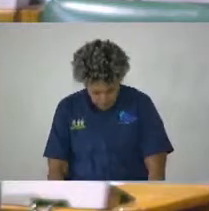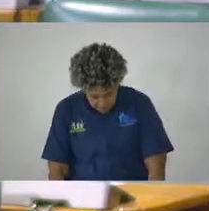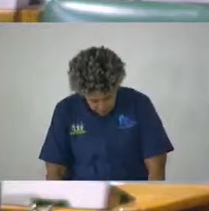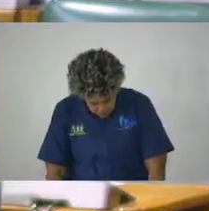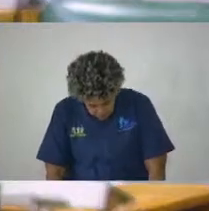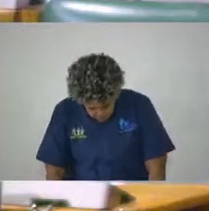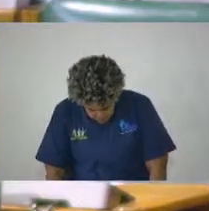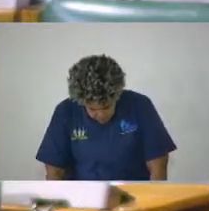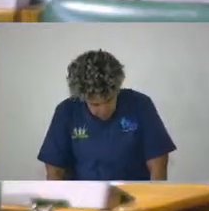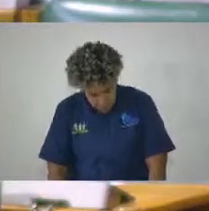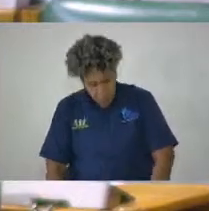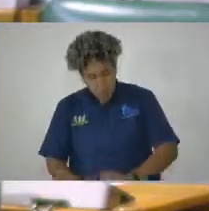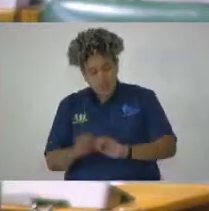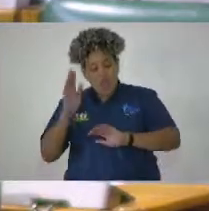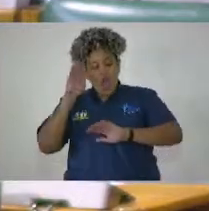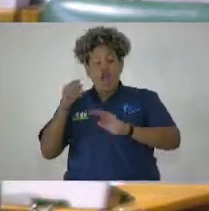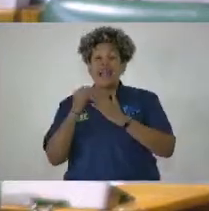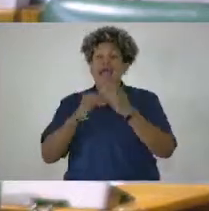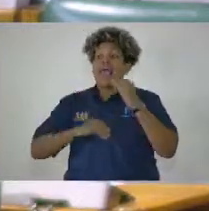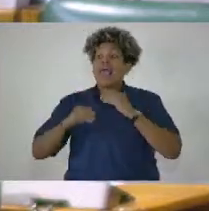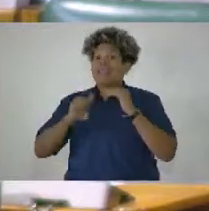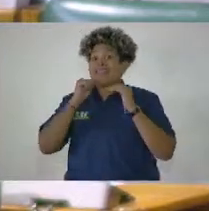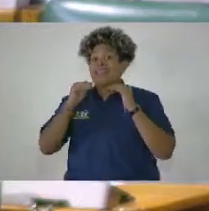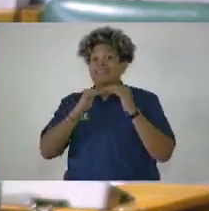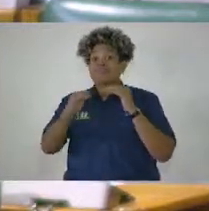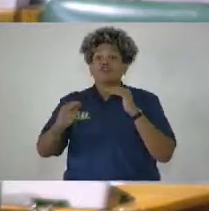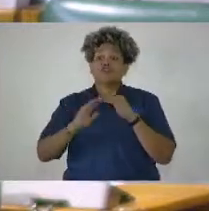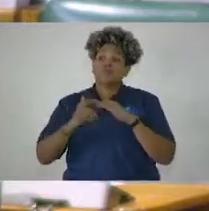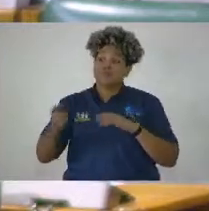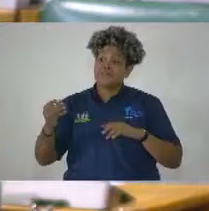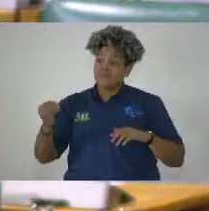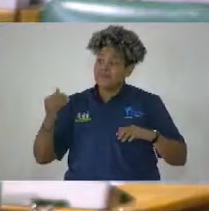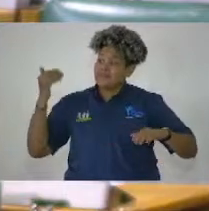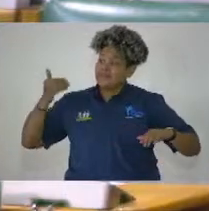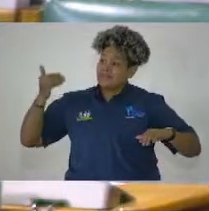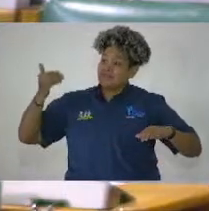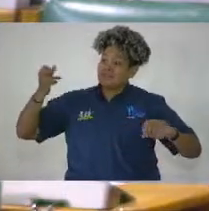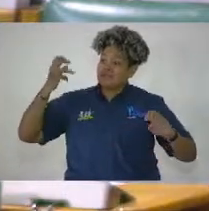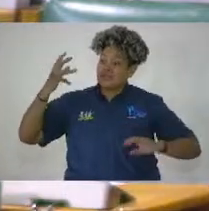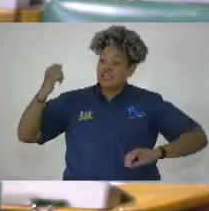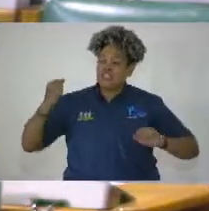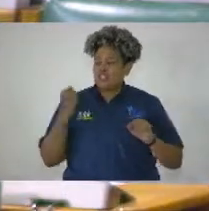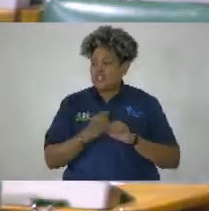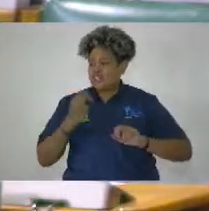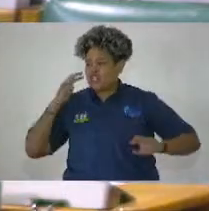with all of the economic instability that Jamaica has had over many decades,